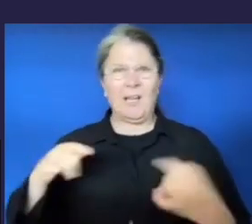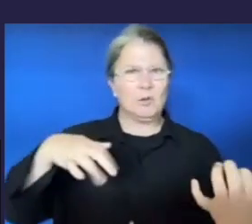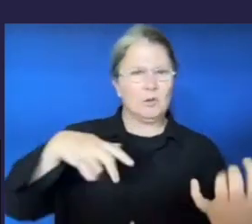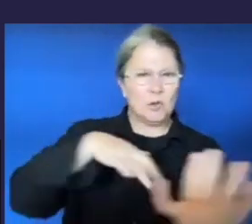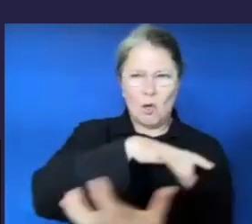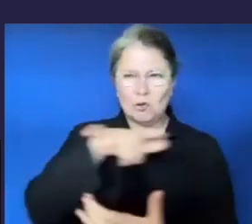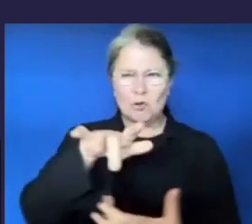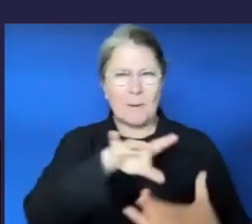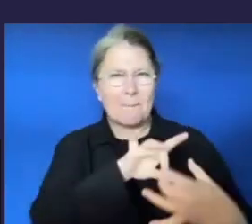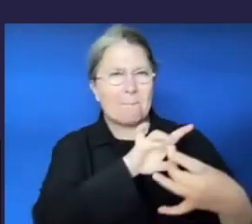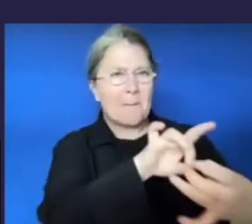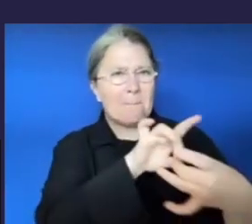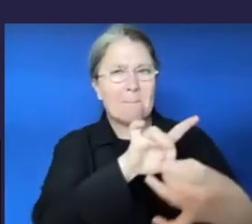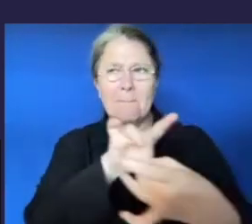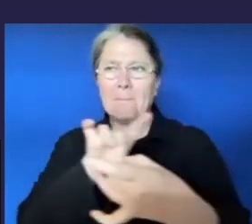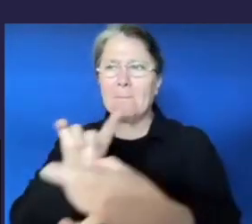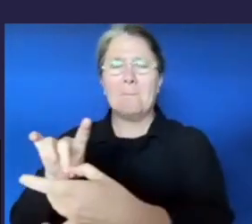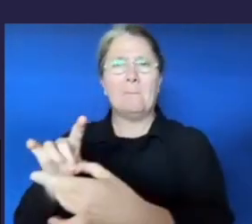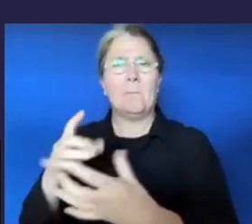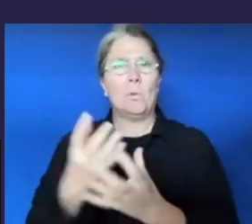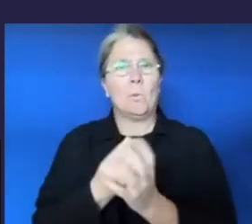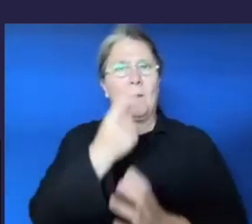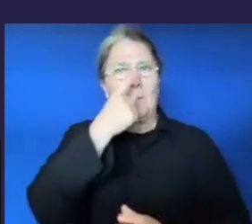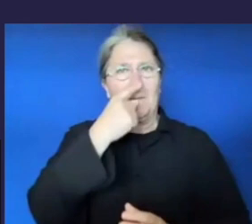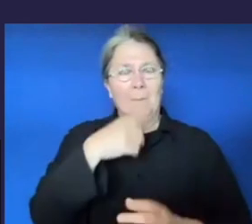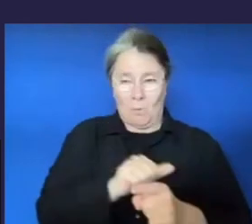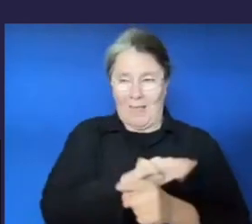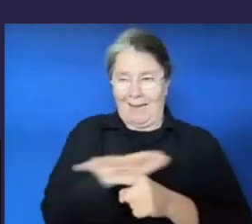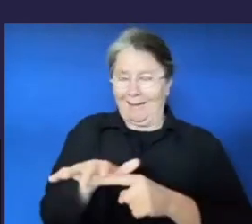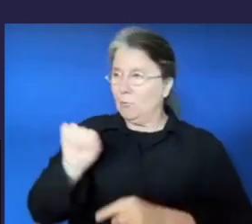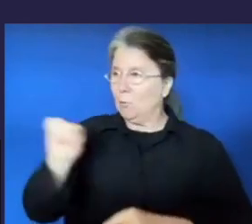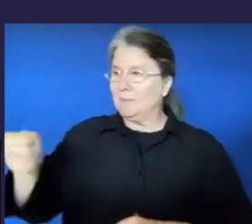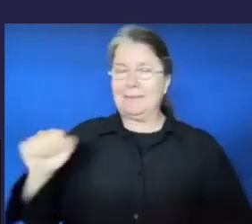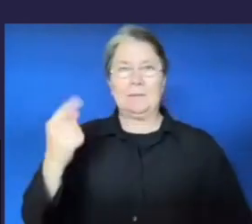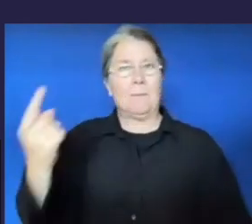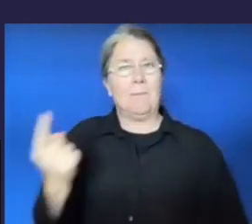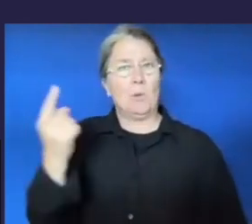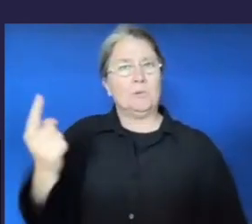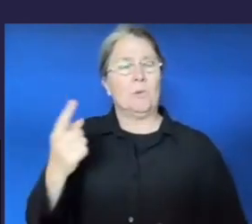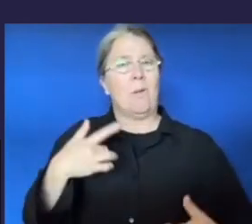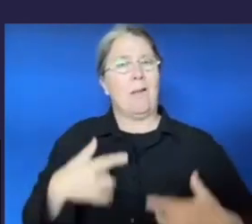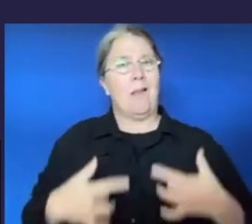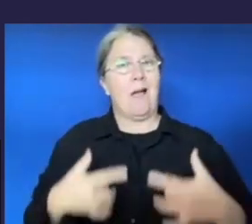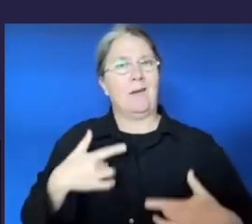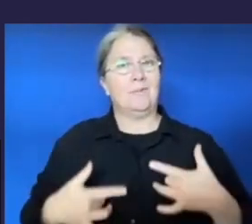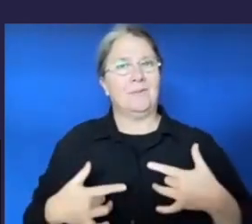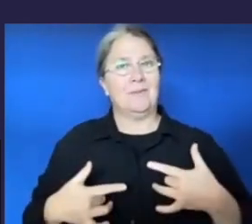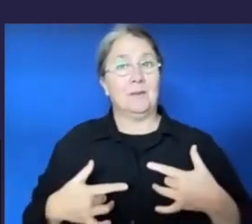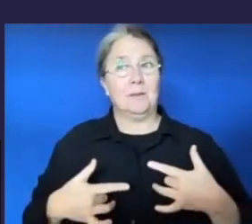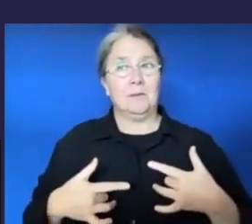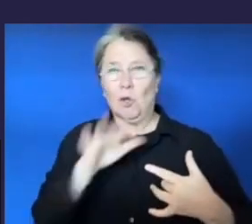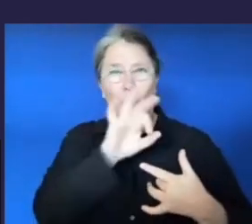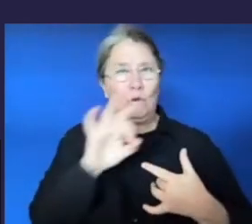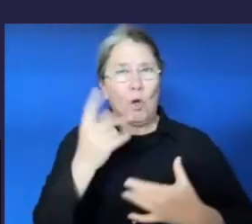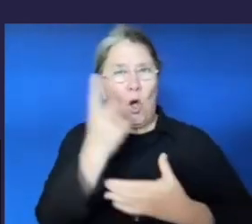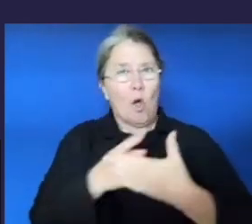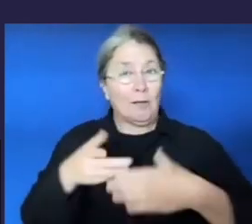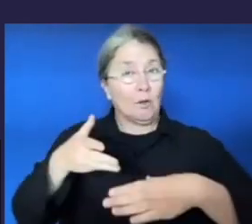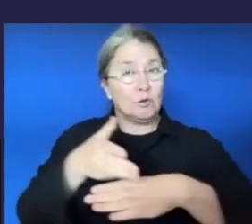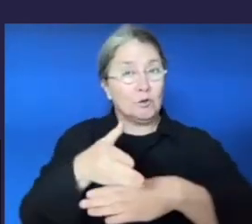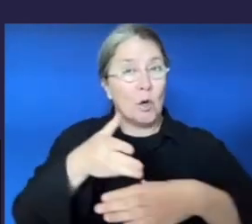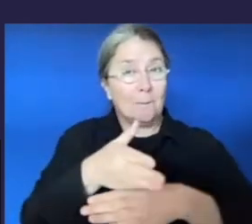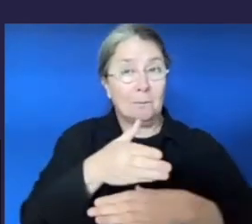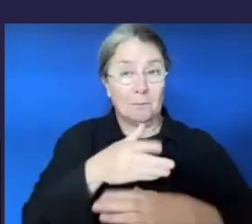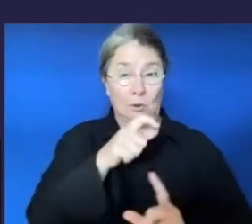carried over into his personal life. So again, not just a matter of doing the job, but doing it in a way